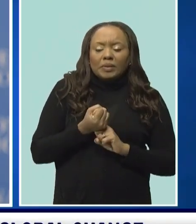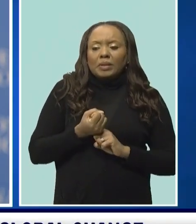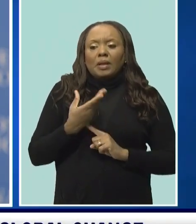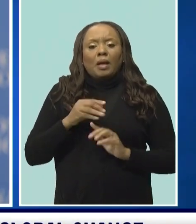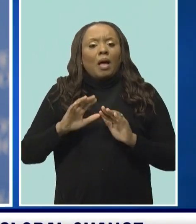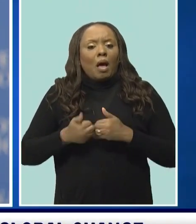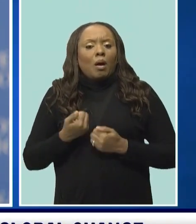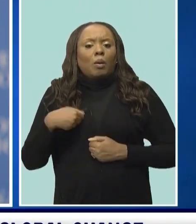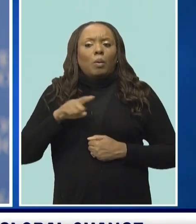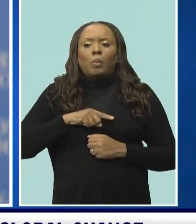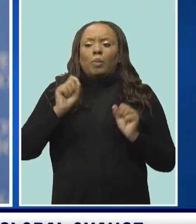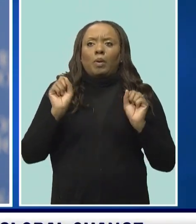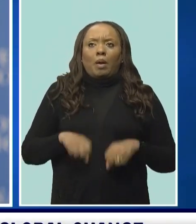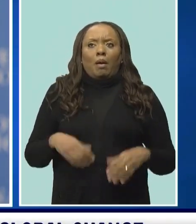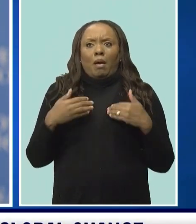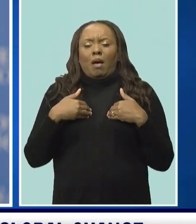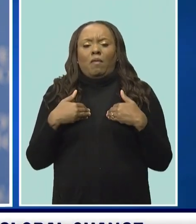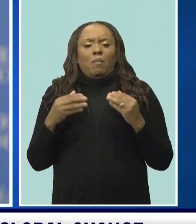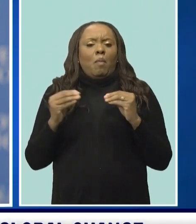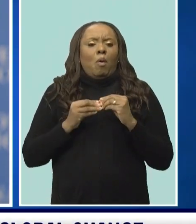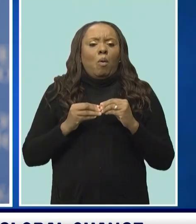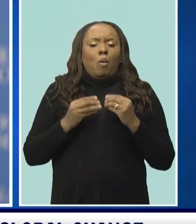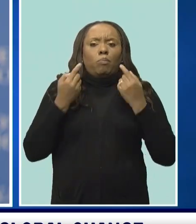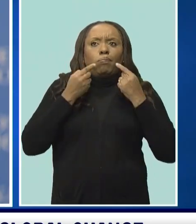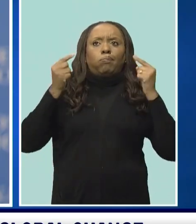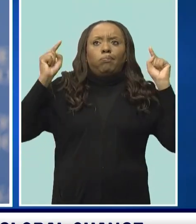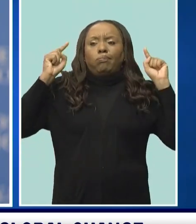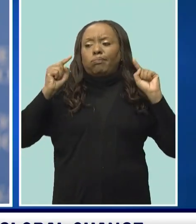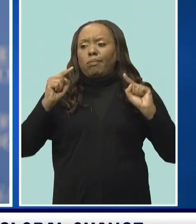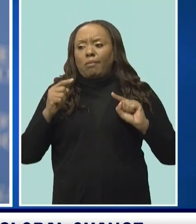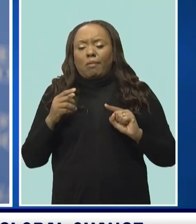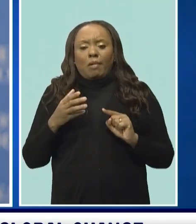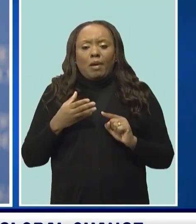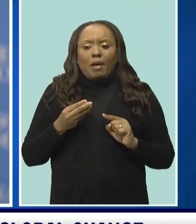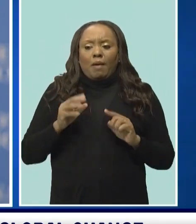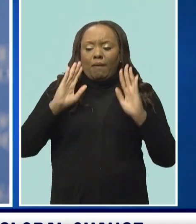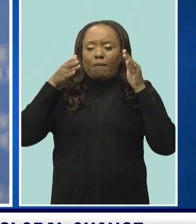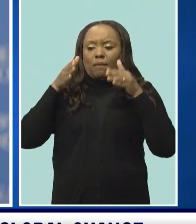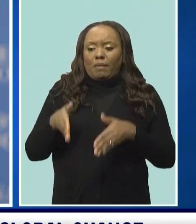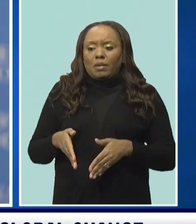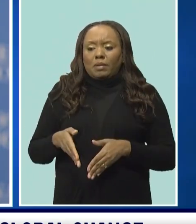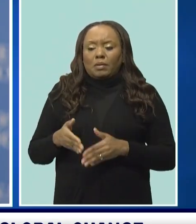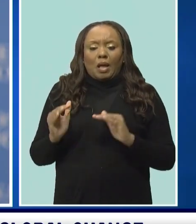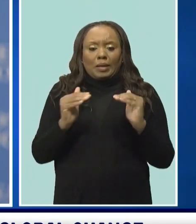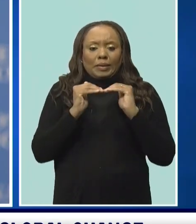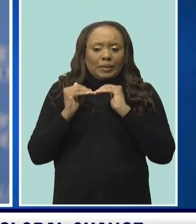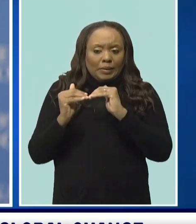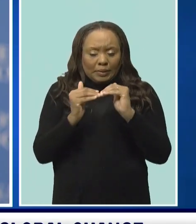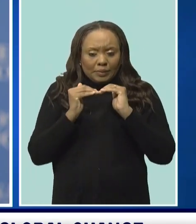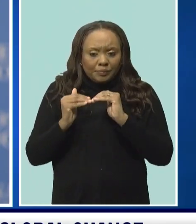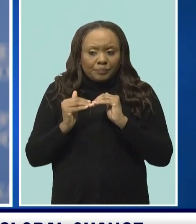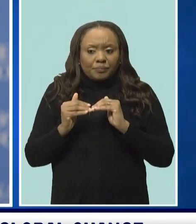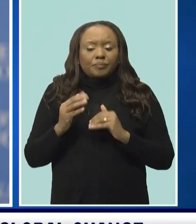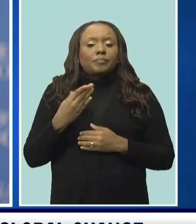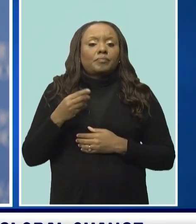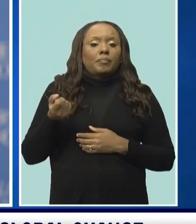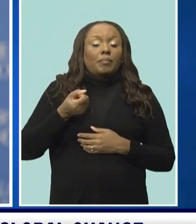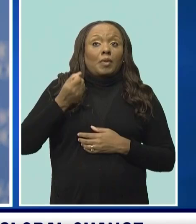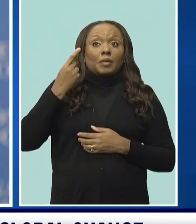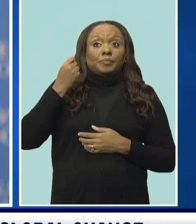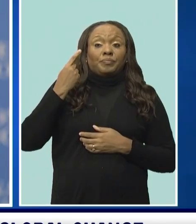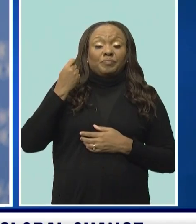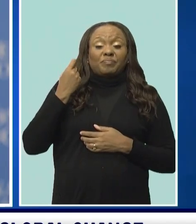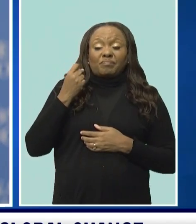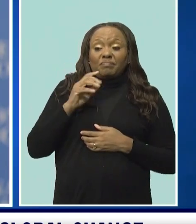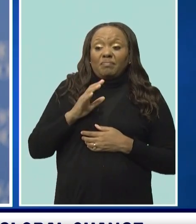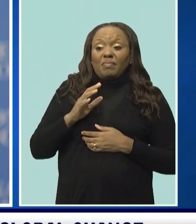for prosperity and to build a platform that focuses on justice and fair play, and recognizing that alone we may